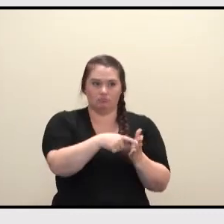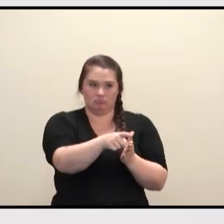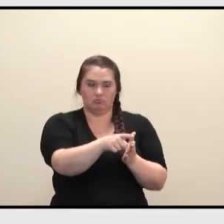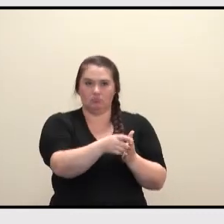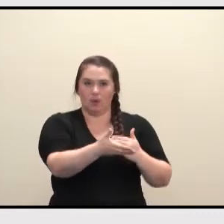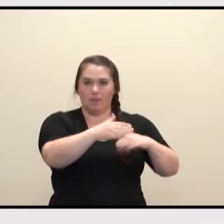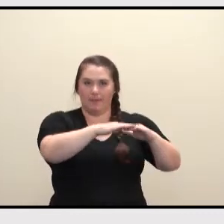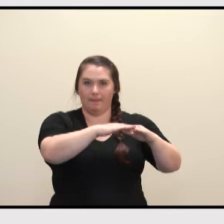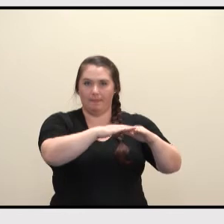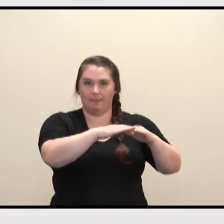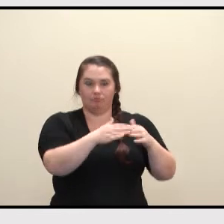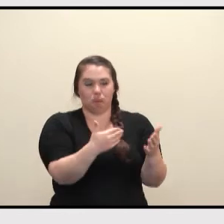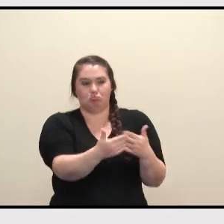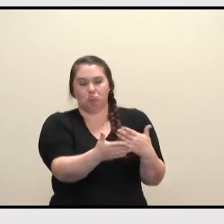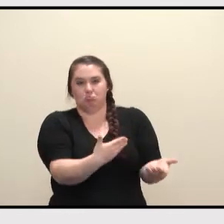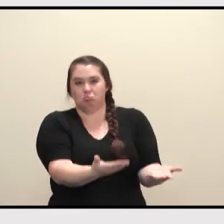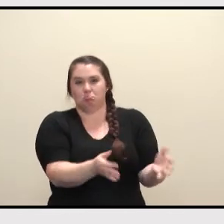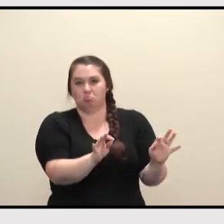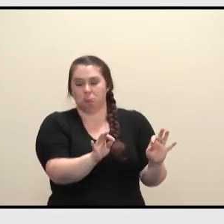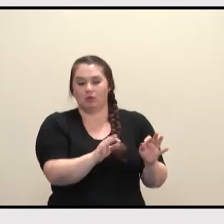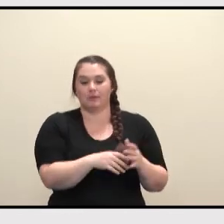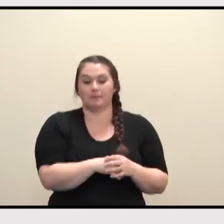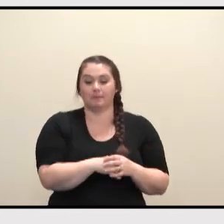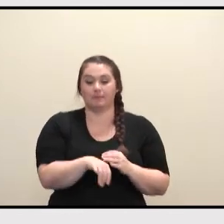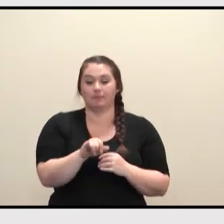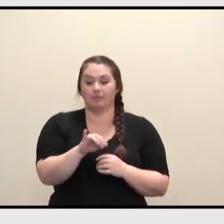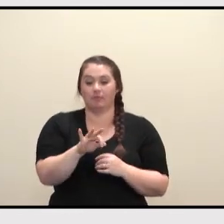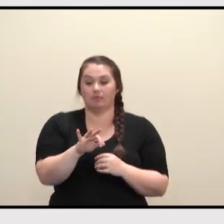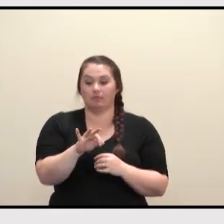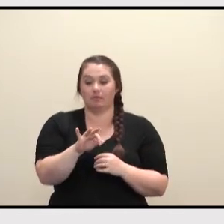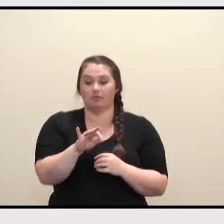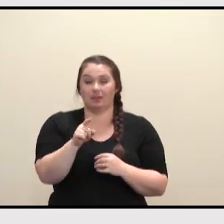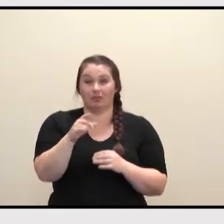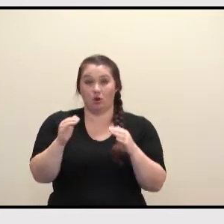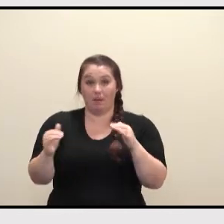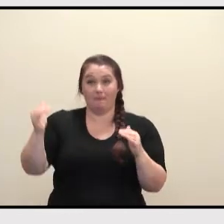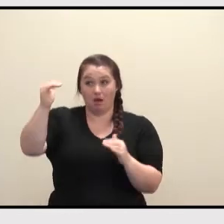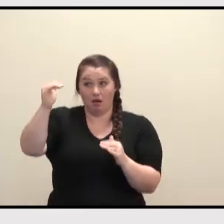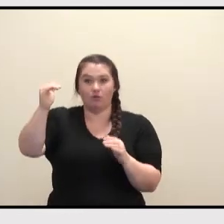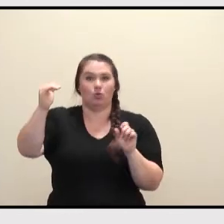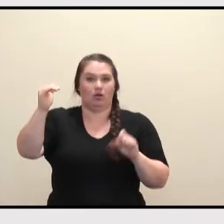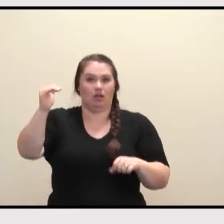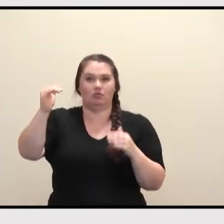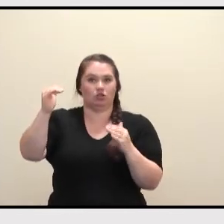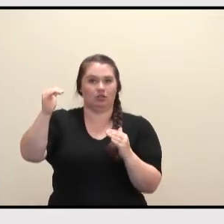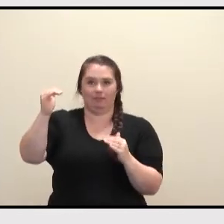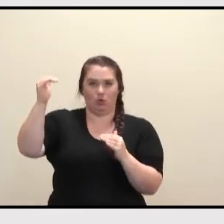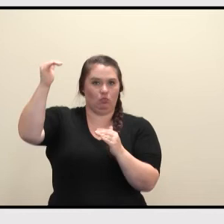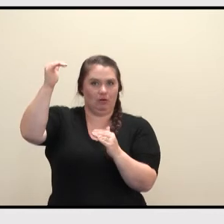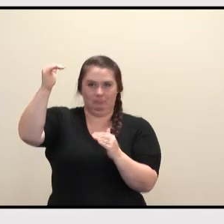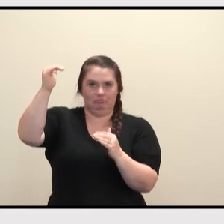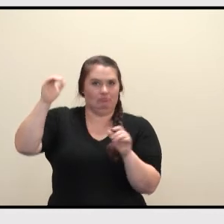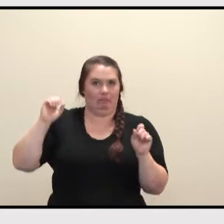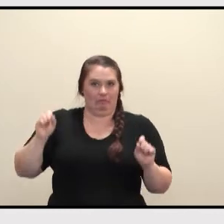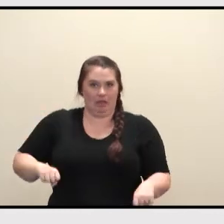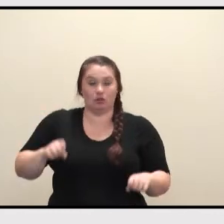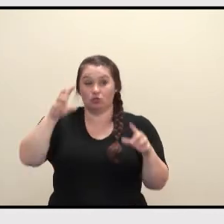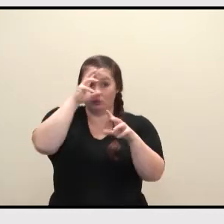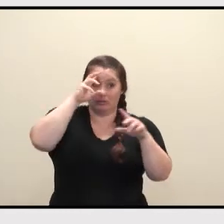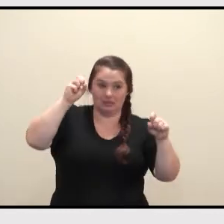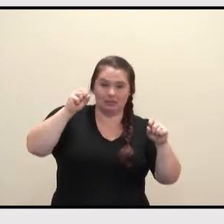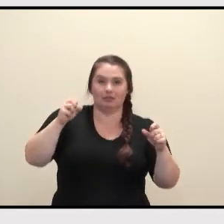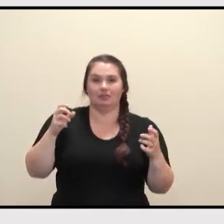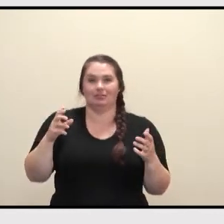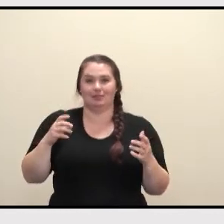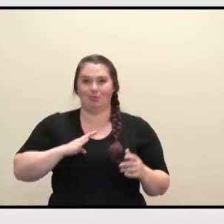regardless. For those employees that are non-teachers that are above, you can give them the raise and just move on. And a lot of superintendents and districts do.